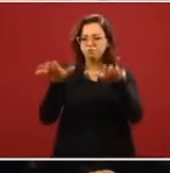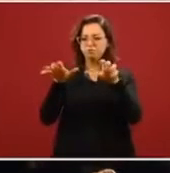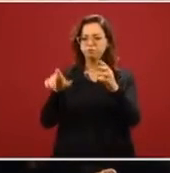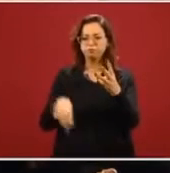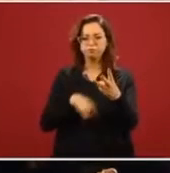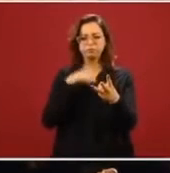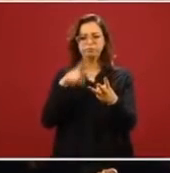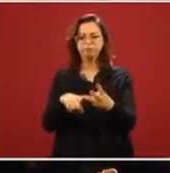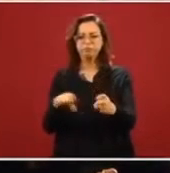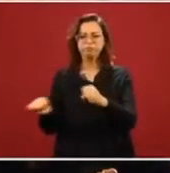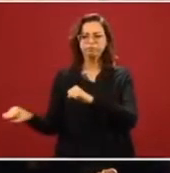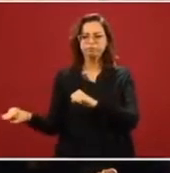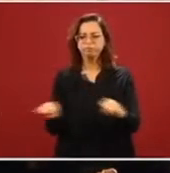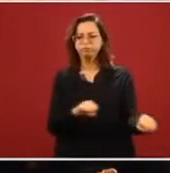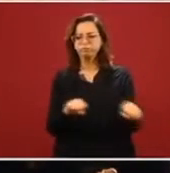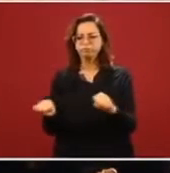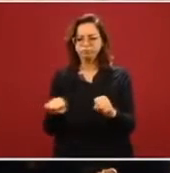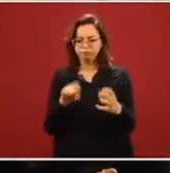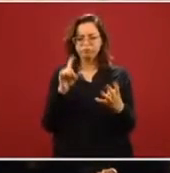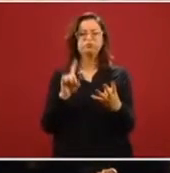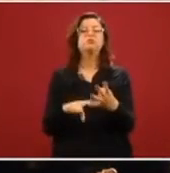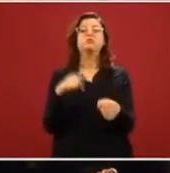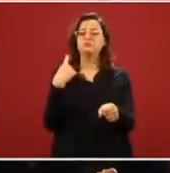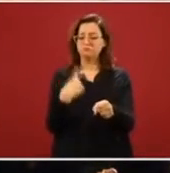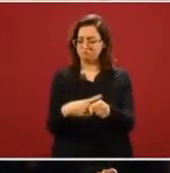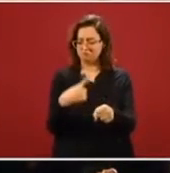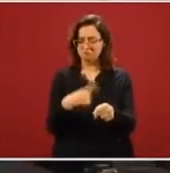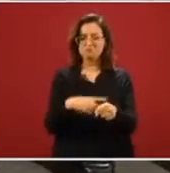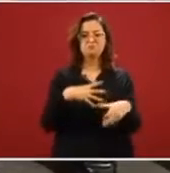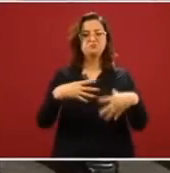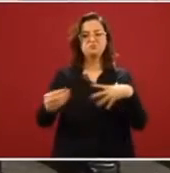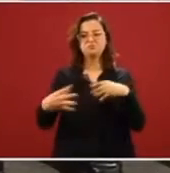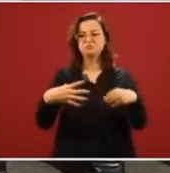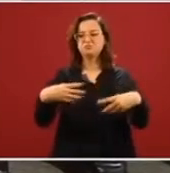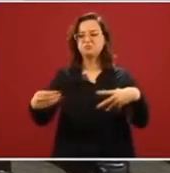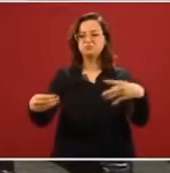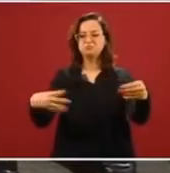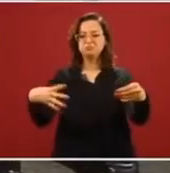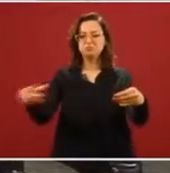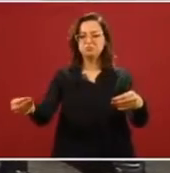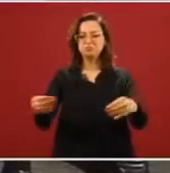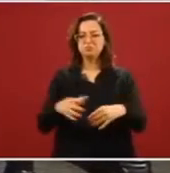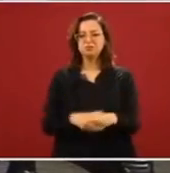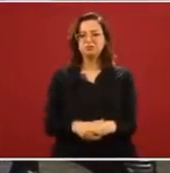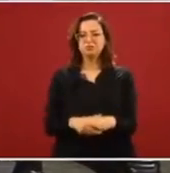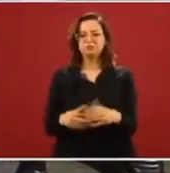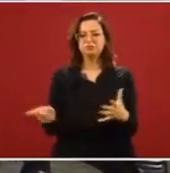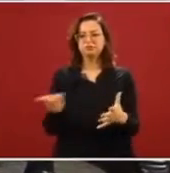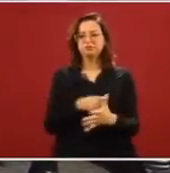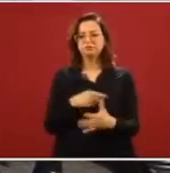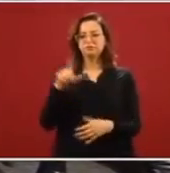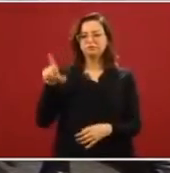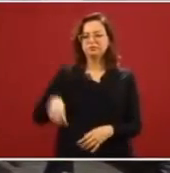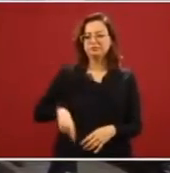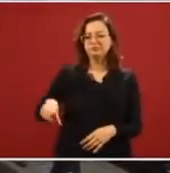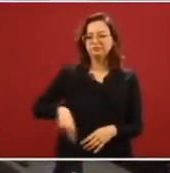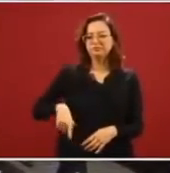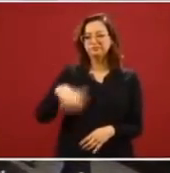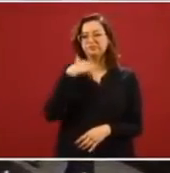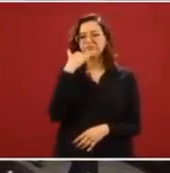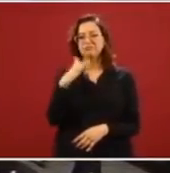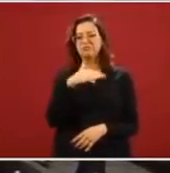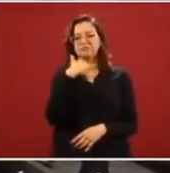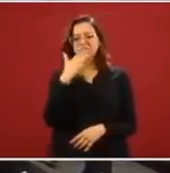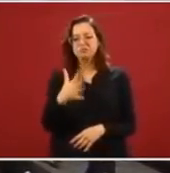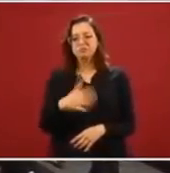terremotos, uh, epidemias, good Lord, earthquakes, epidemics, gobiernos